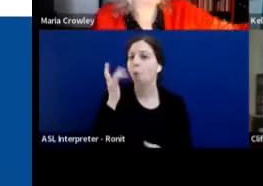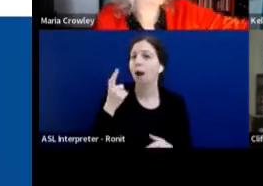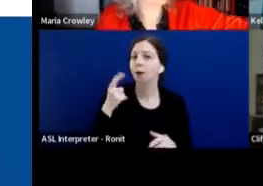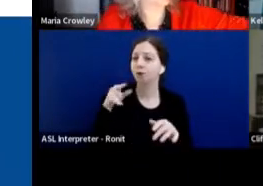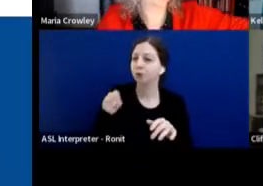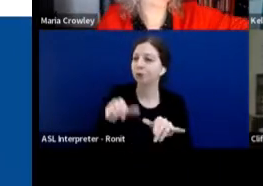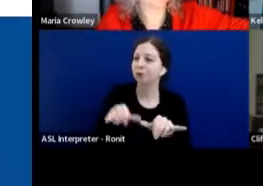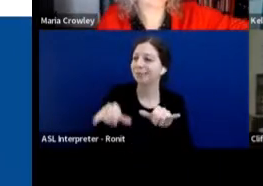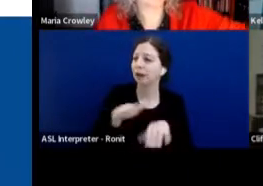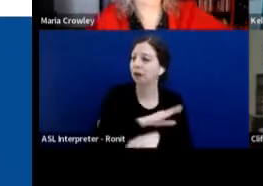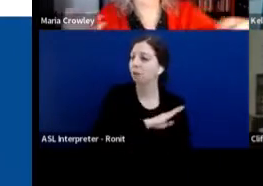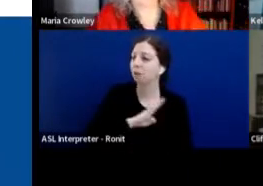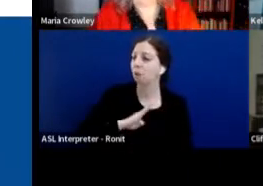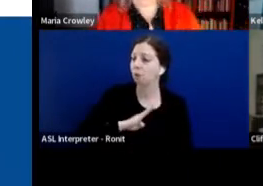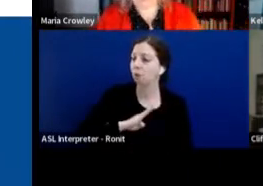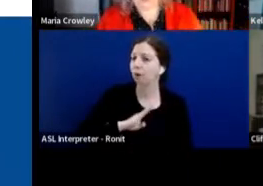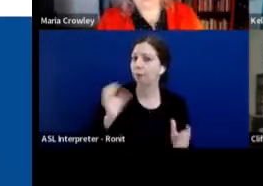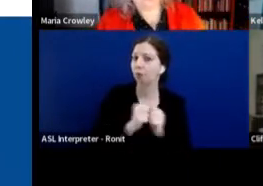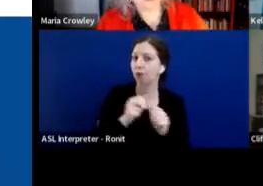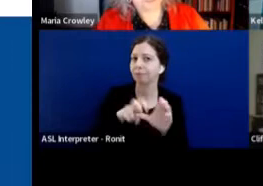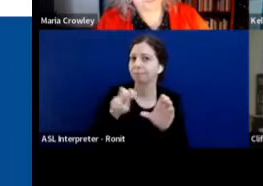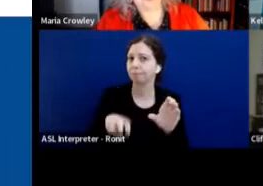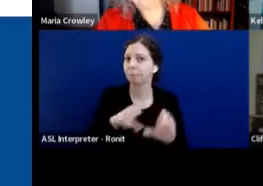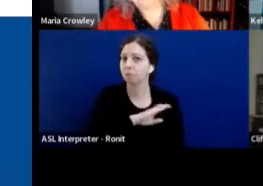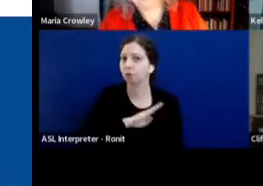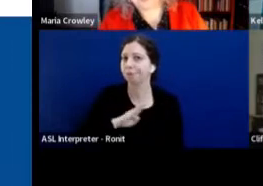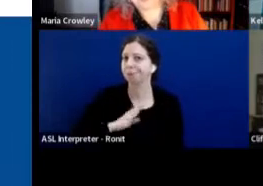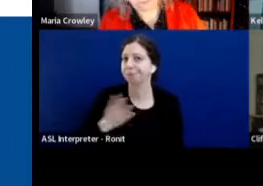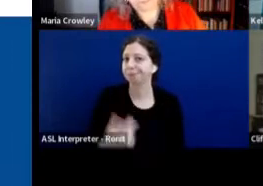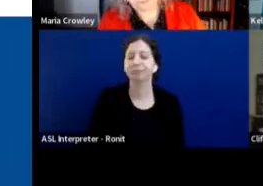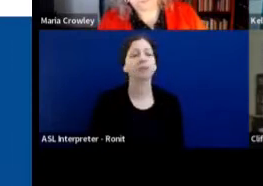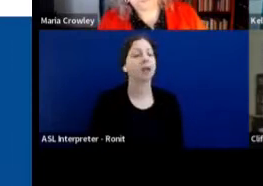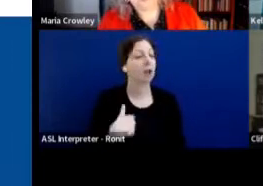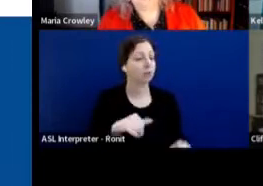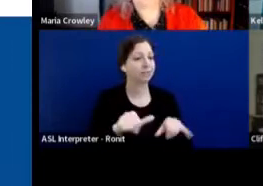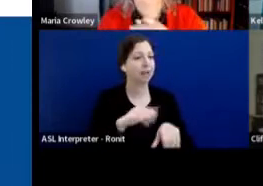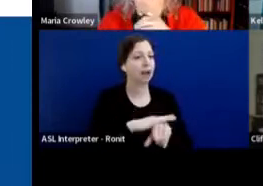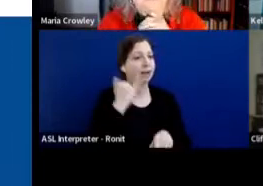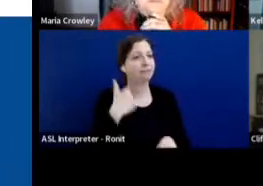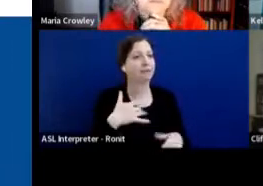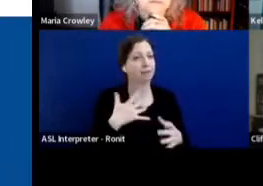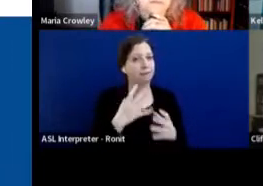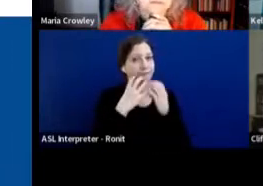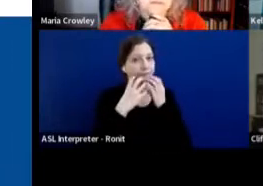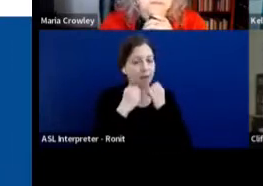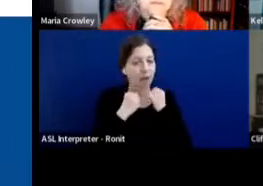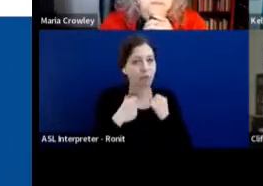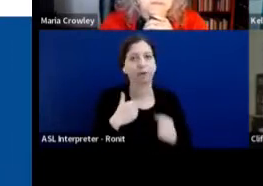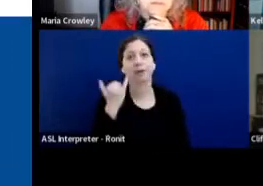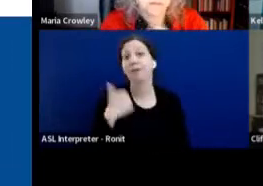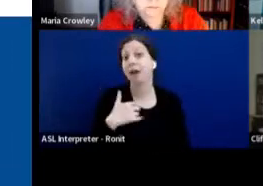board versus stepping off of a board? I would stay on if I felt valued, if I felt that my